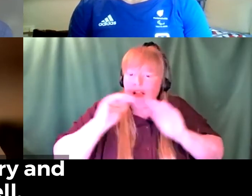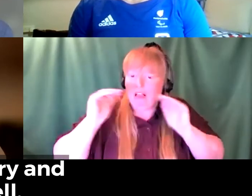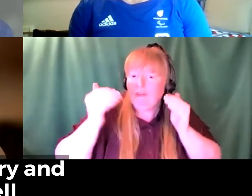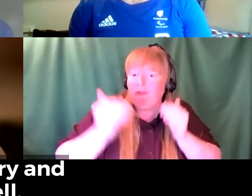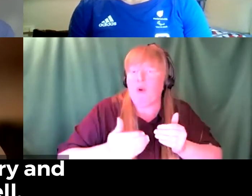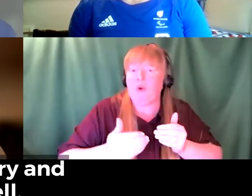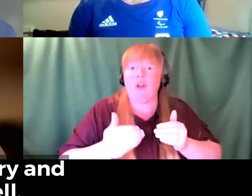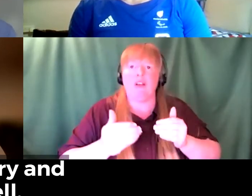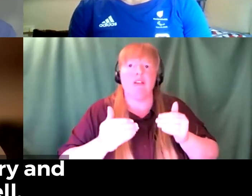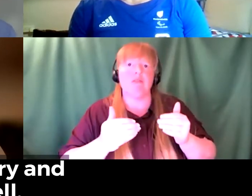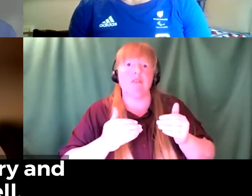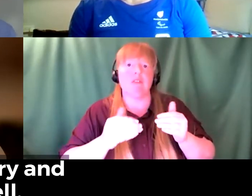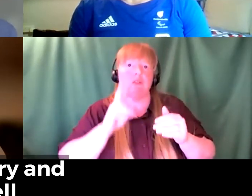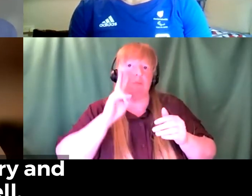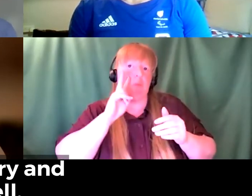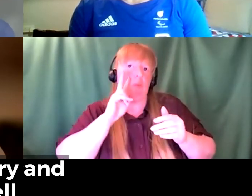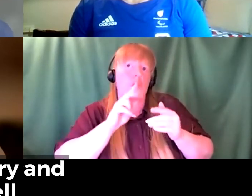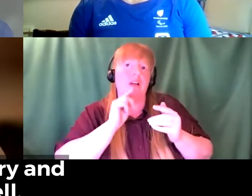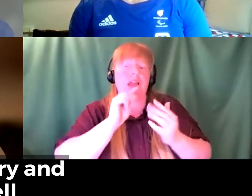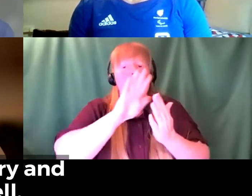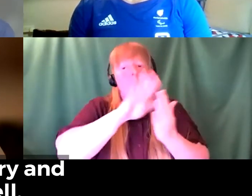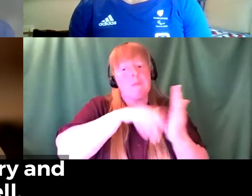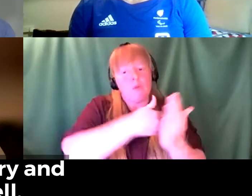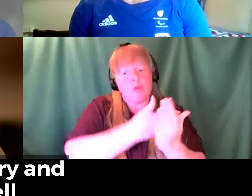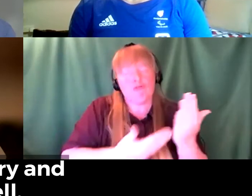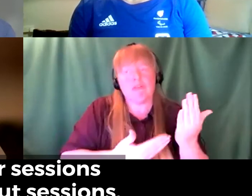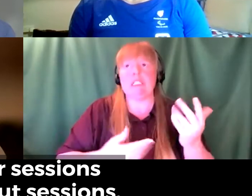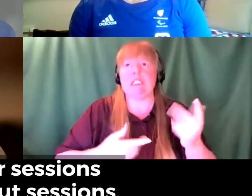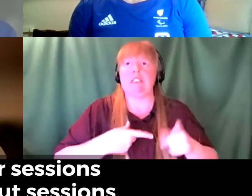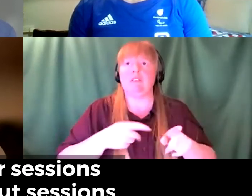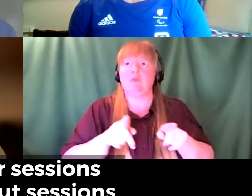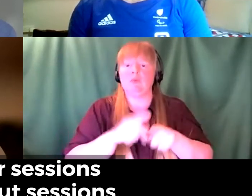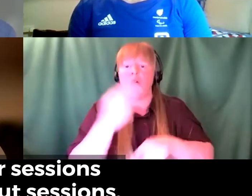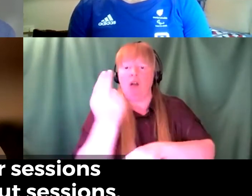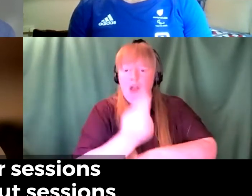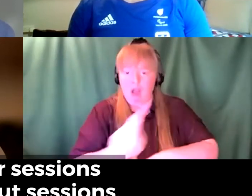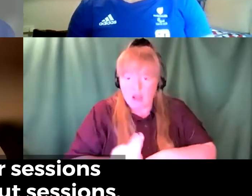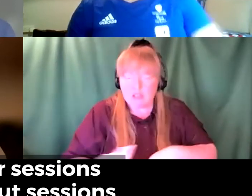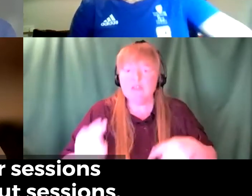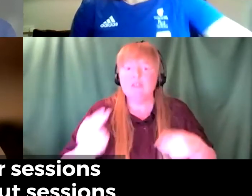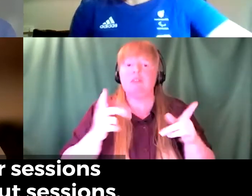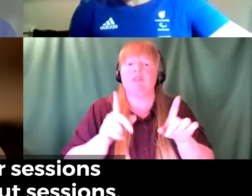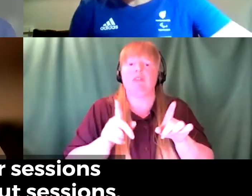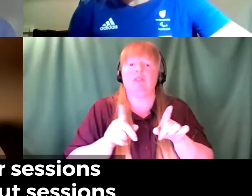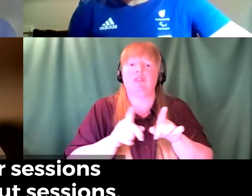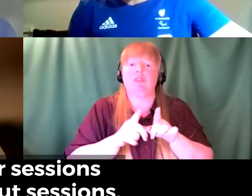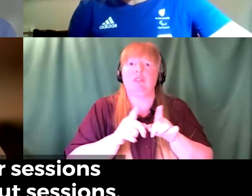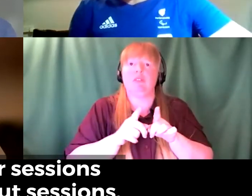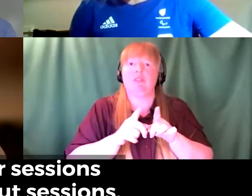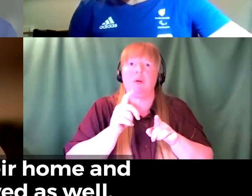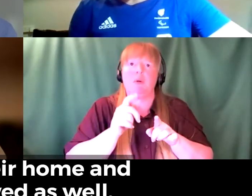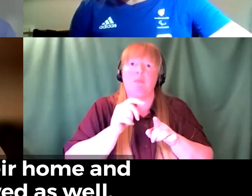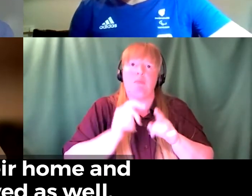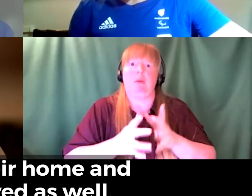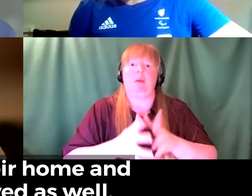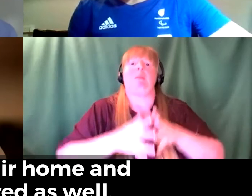at kind of poetry and different arts as well. But yeah, the most popular sessions were these big home workout sessions that